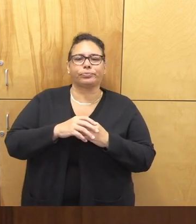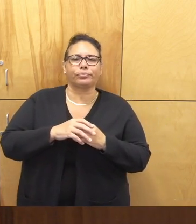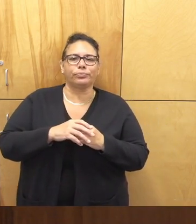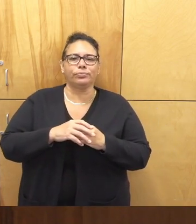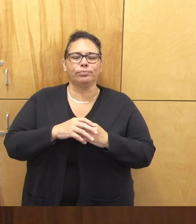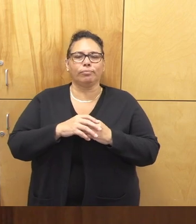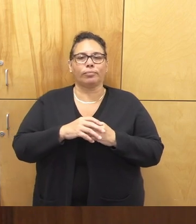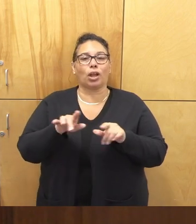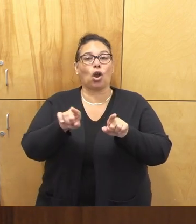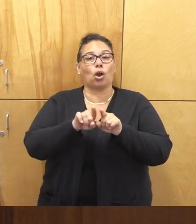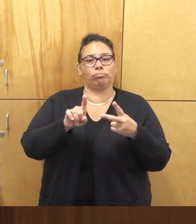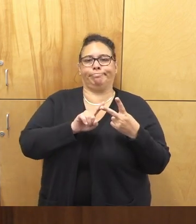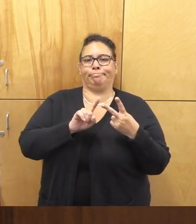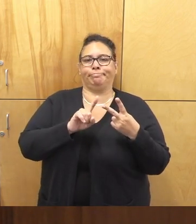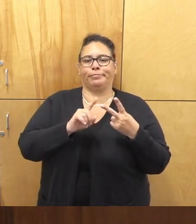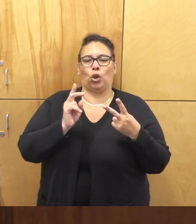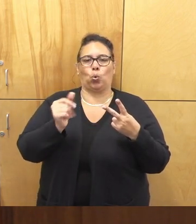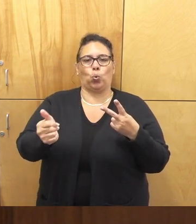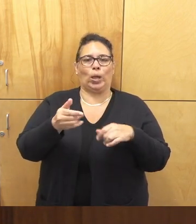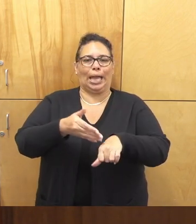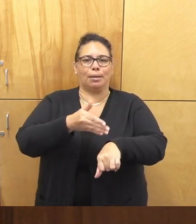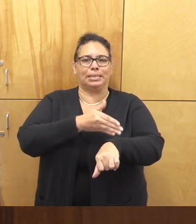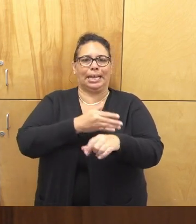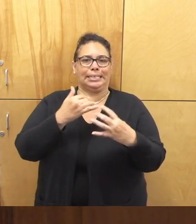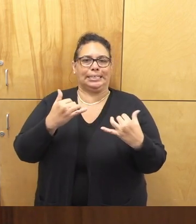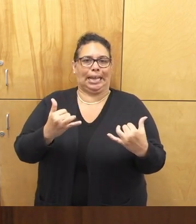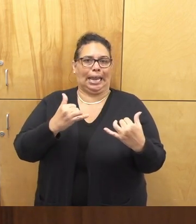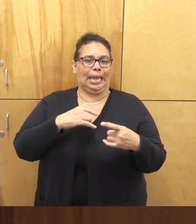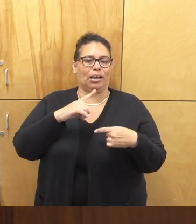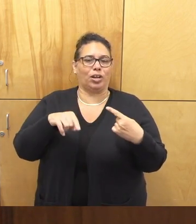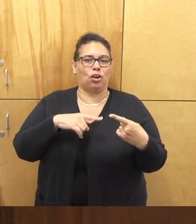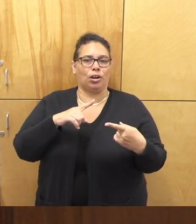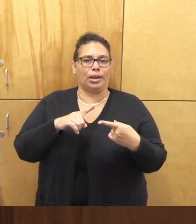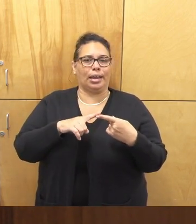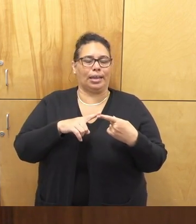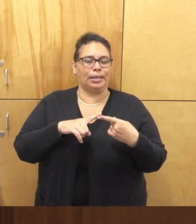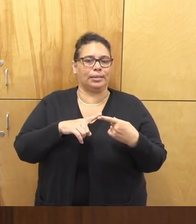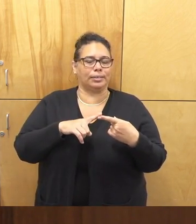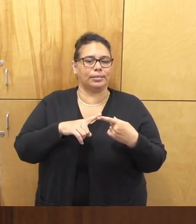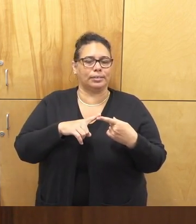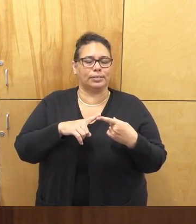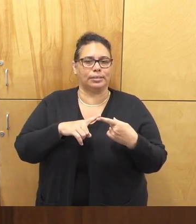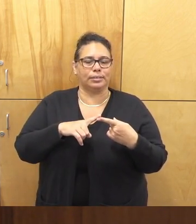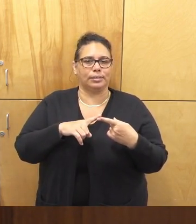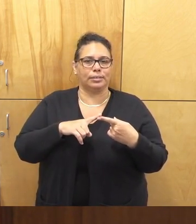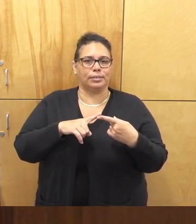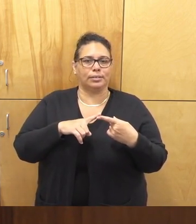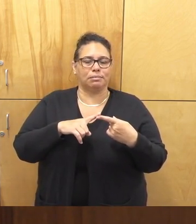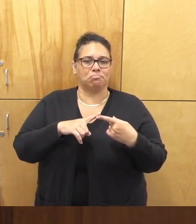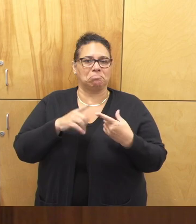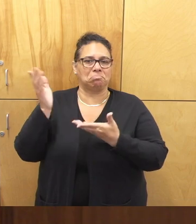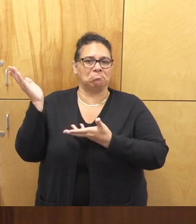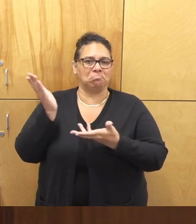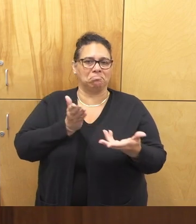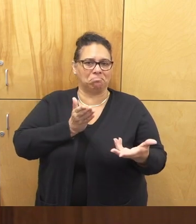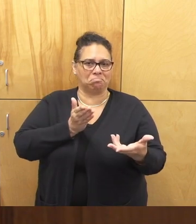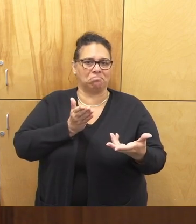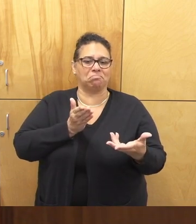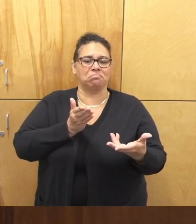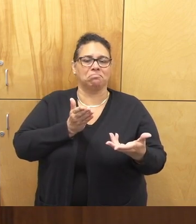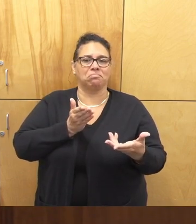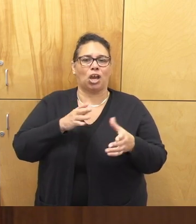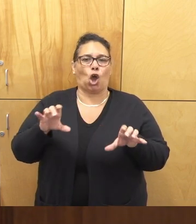We also got a quick update today regarding what will come down the pipeline code of